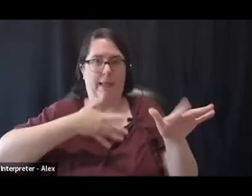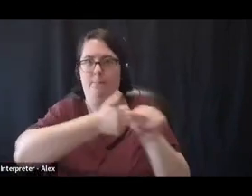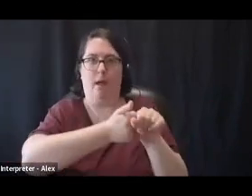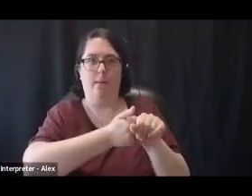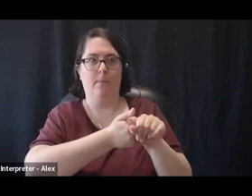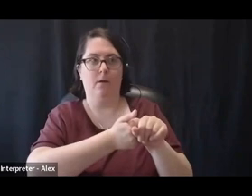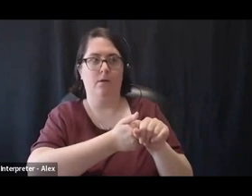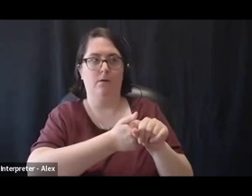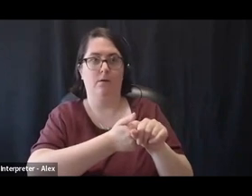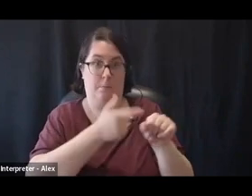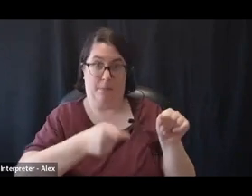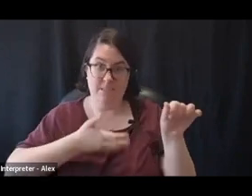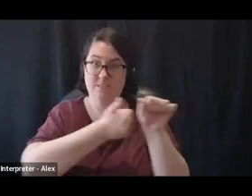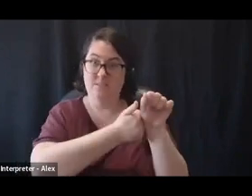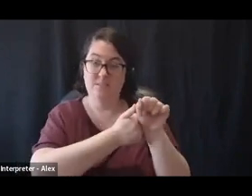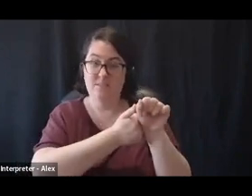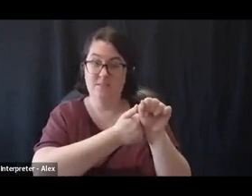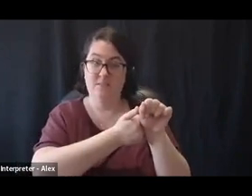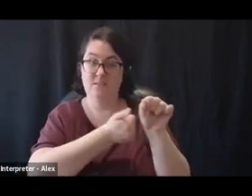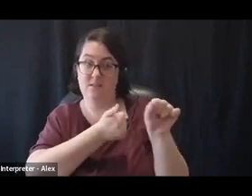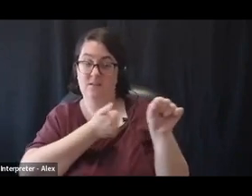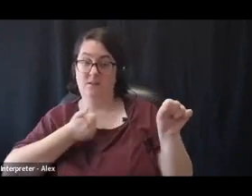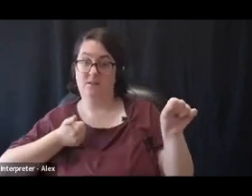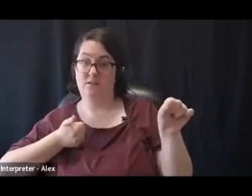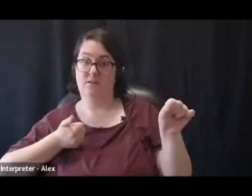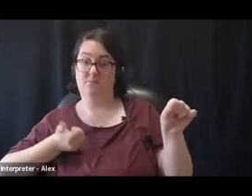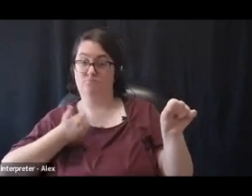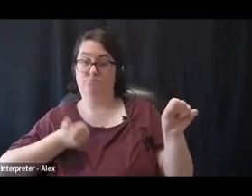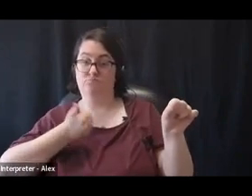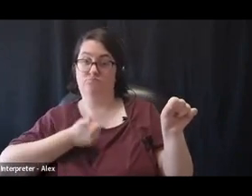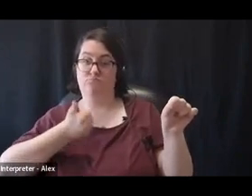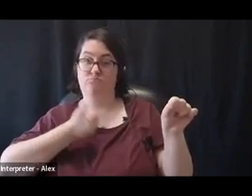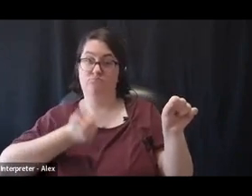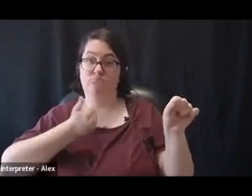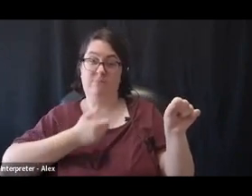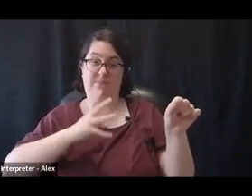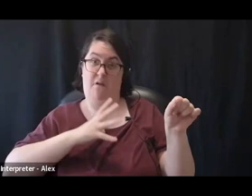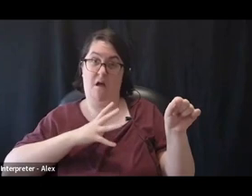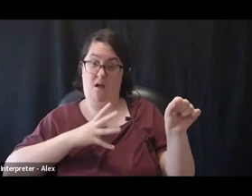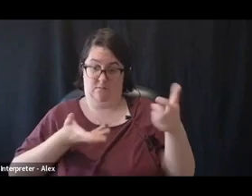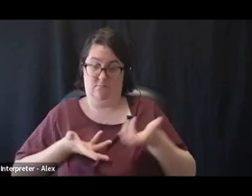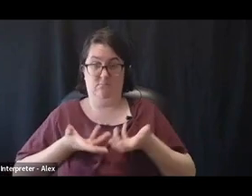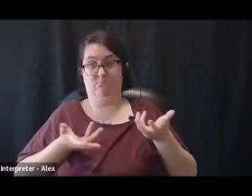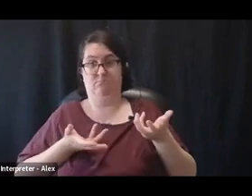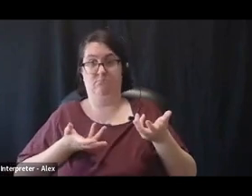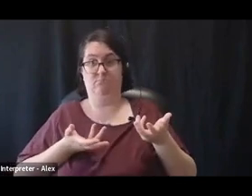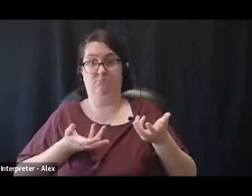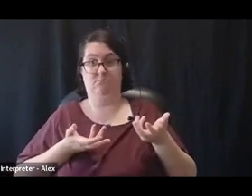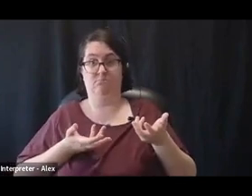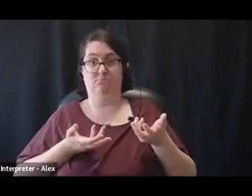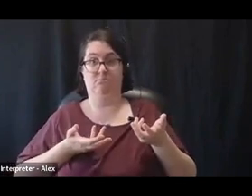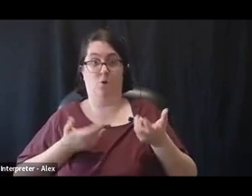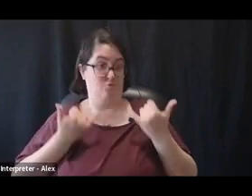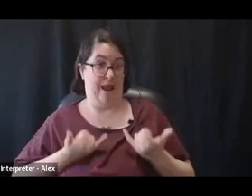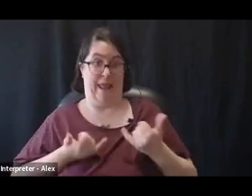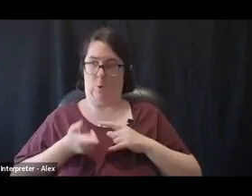to keep chasing after it or to find the end? Or can we just stay in this process-based state where we're like, this is where we're